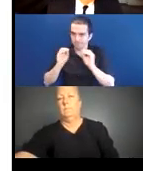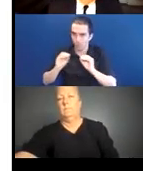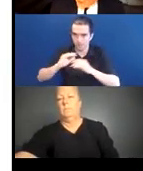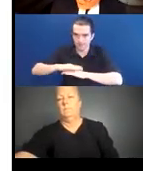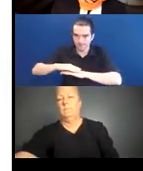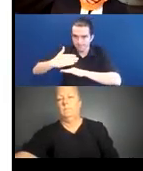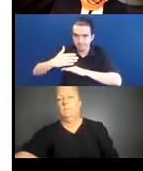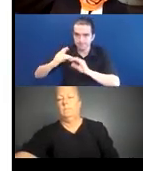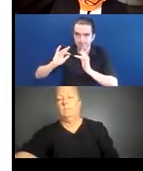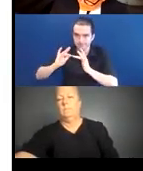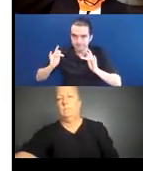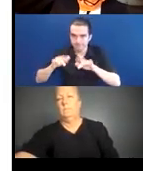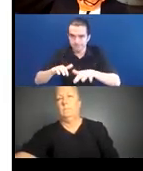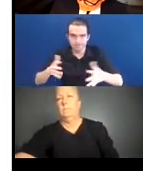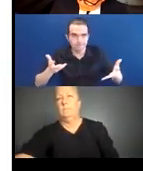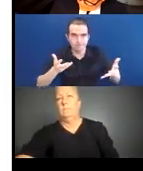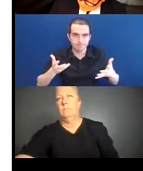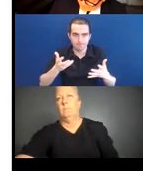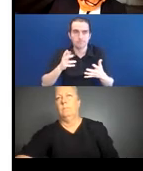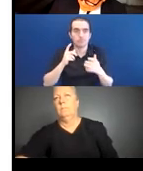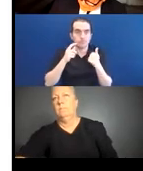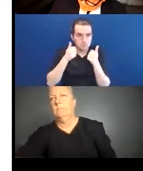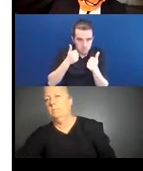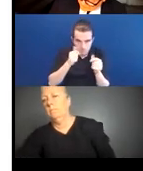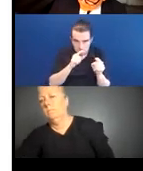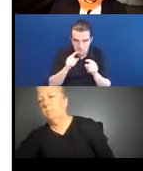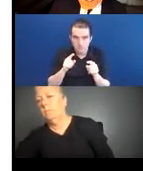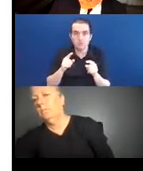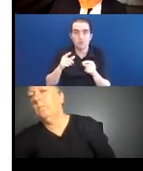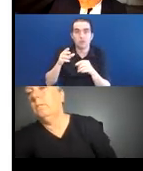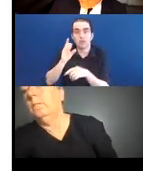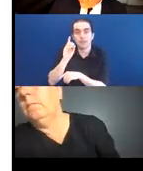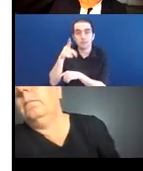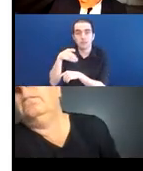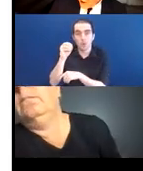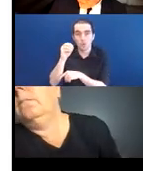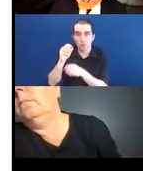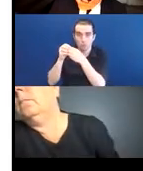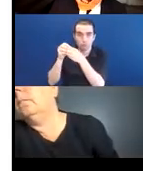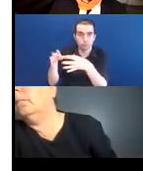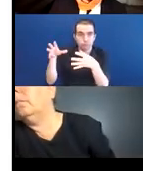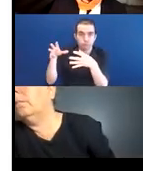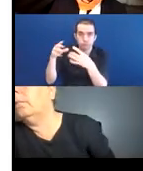The great use of New Zealand Sign Language at daily media briefings. Right.